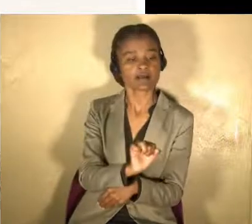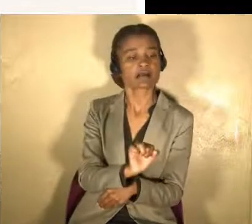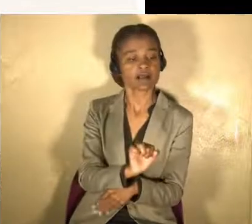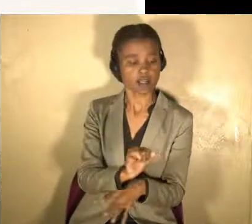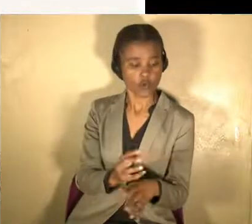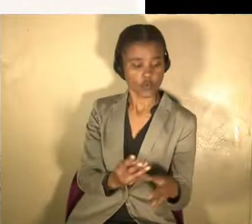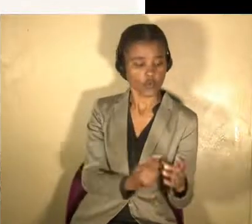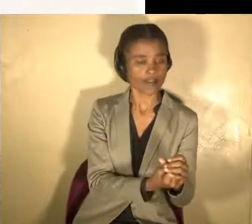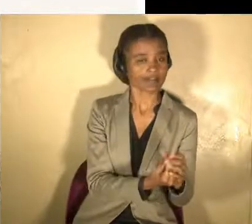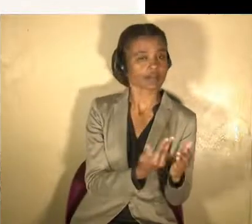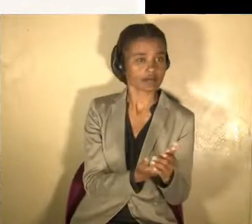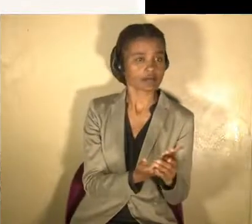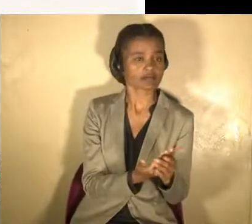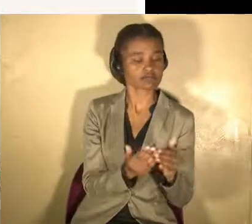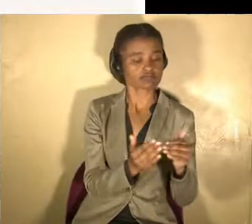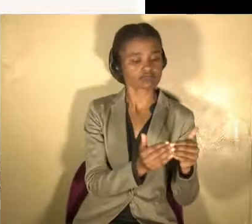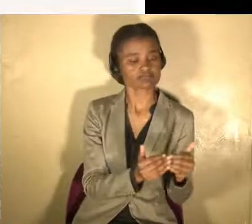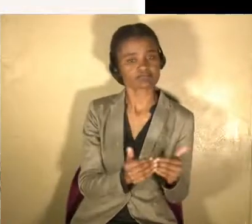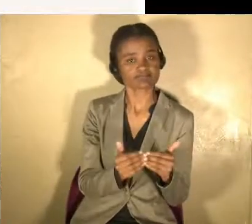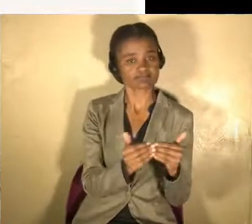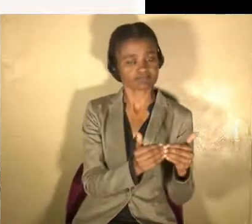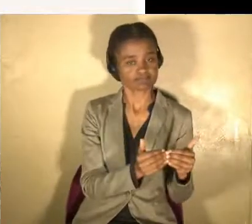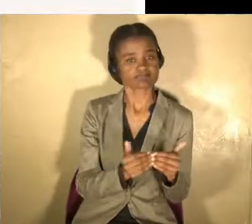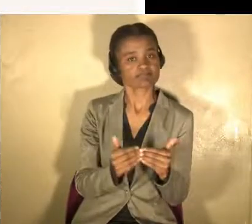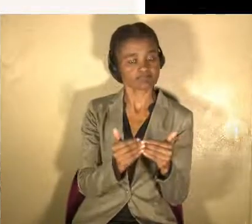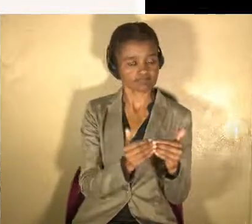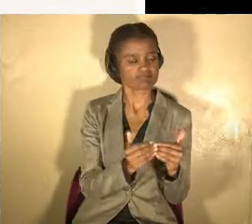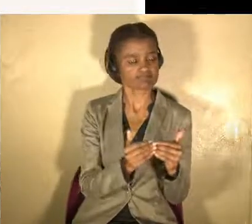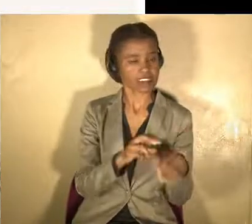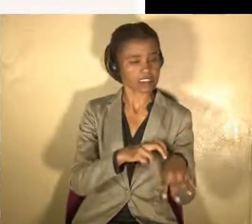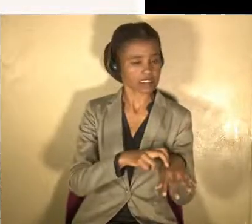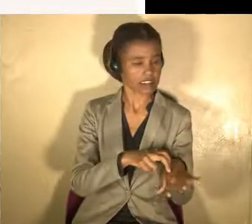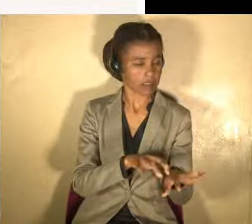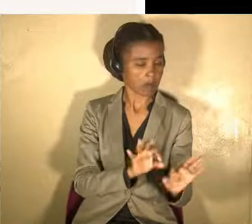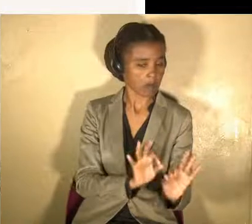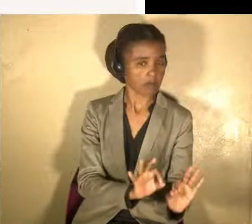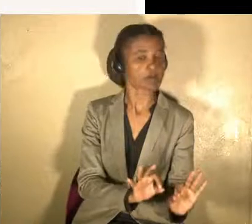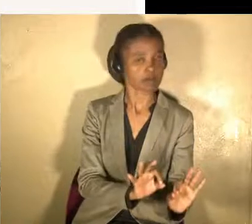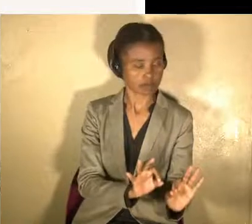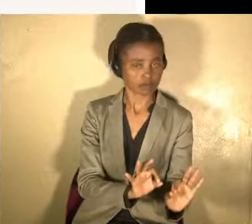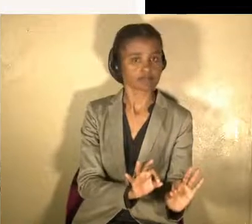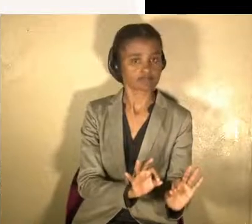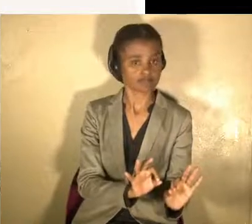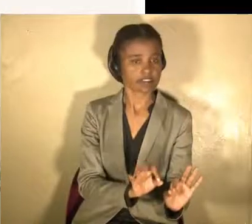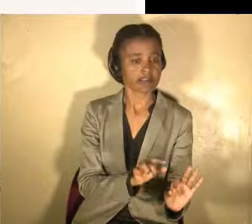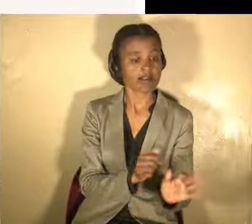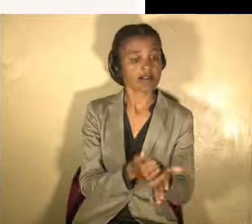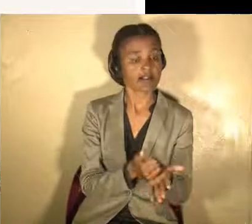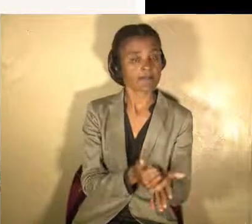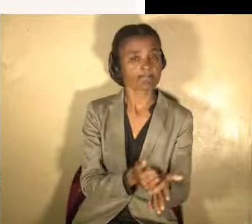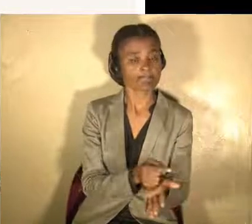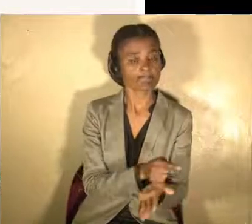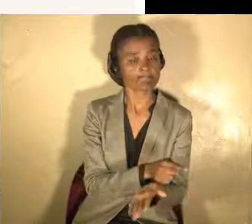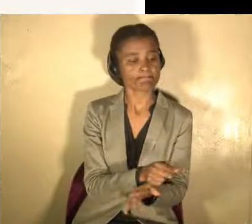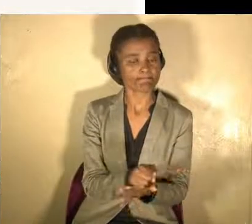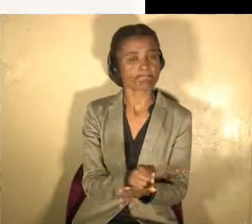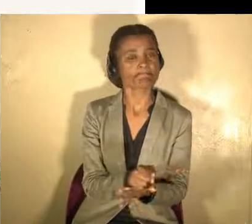to receive the type of care that would further enhance